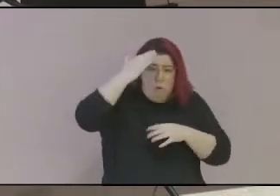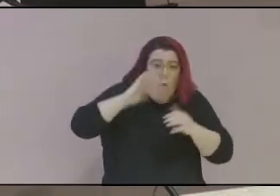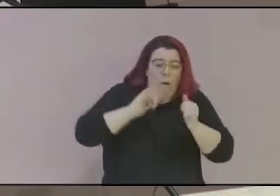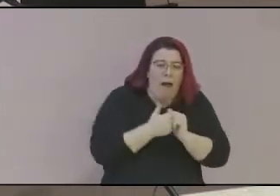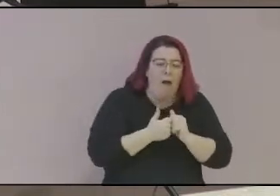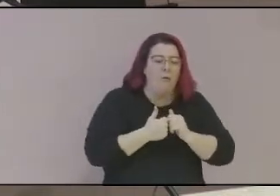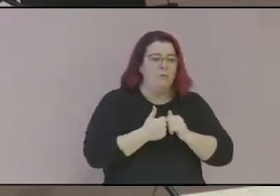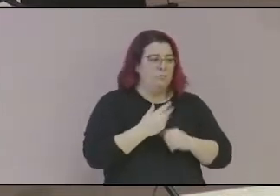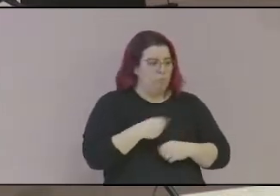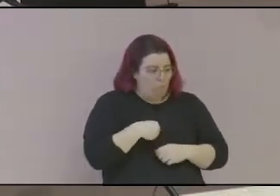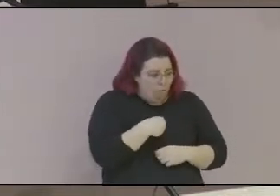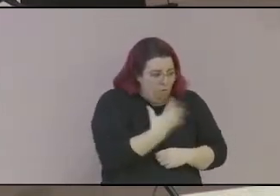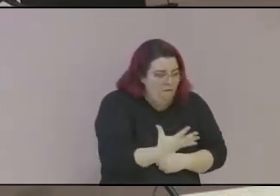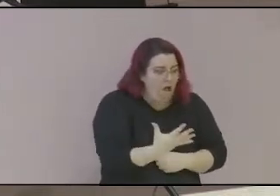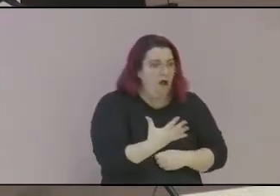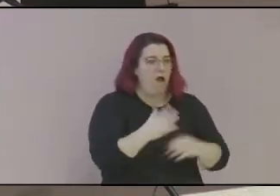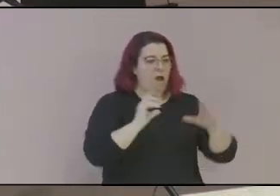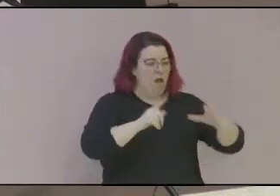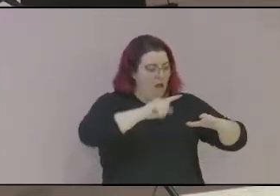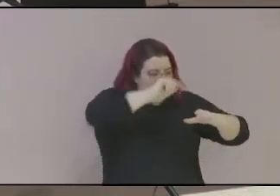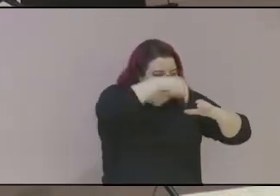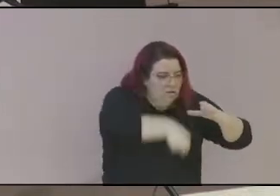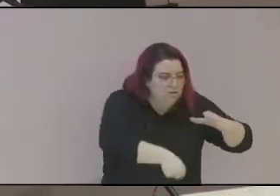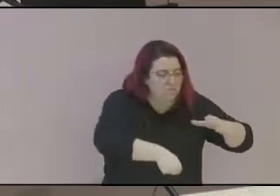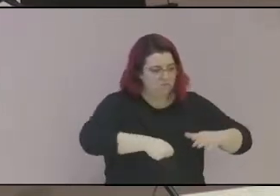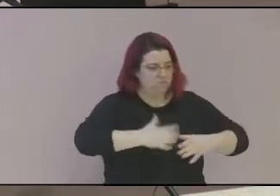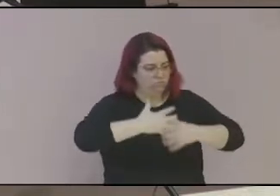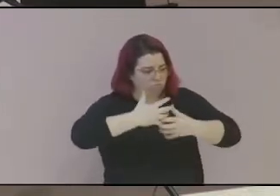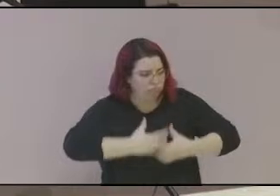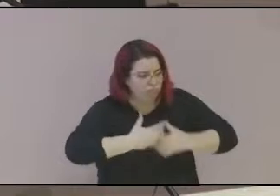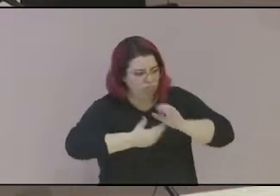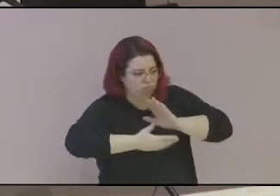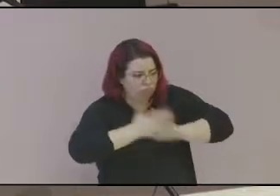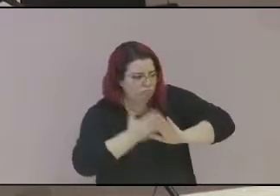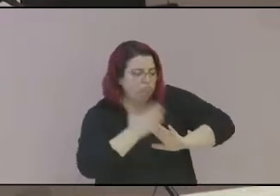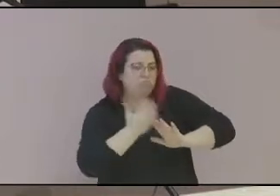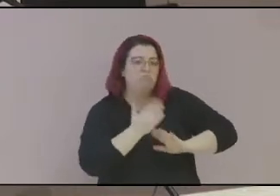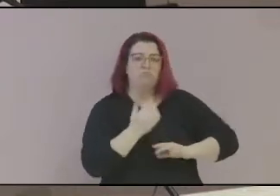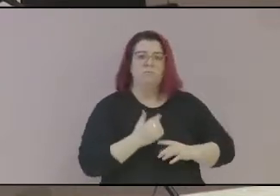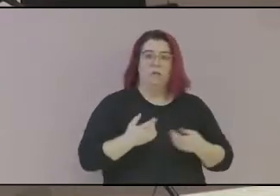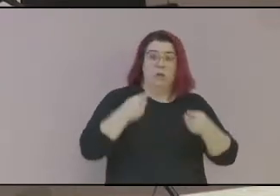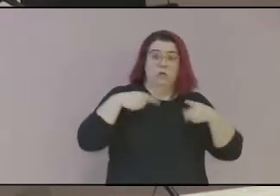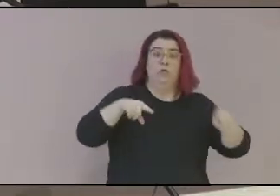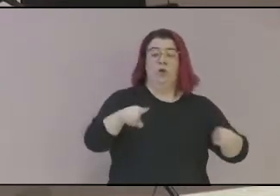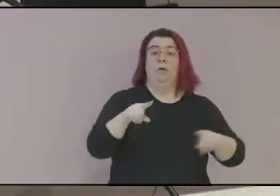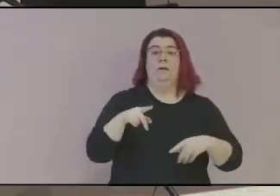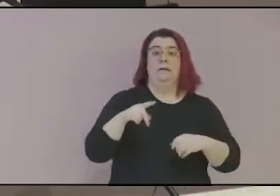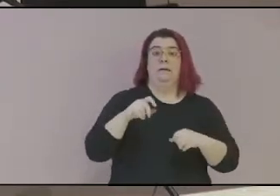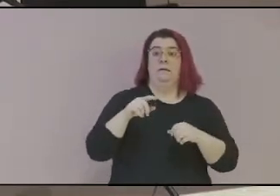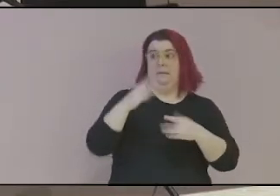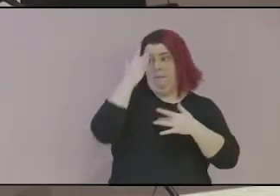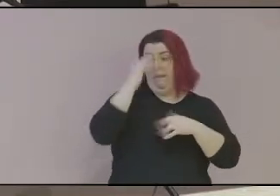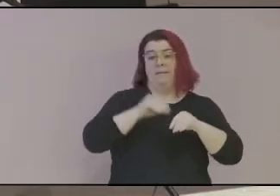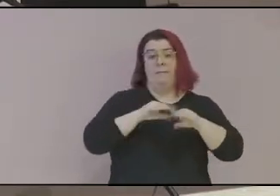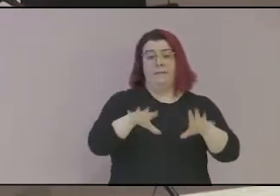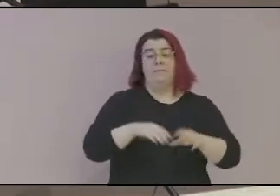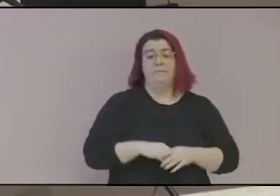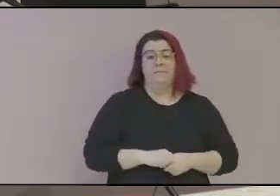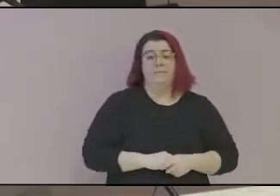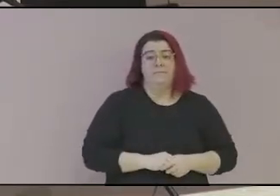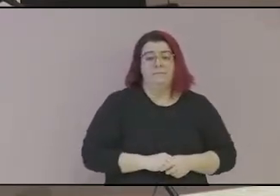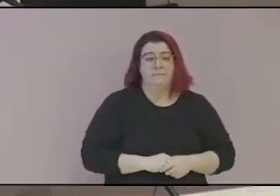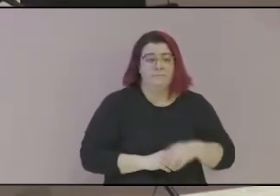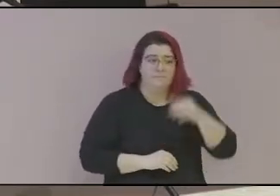the equipment to meet the needs of a pandemic. Hence, an allocation algorithm was required. You just couldn't have